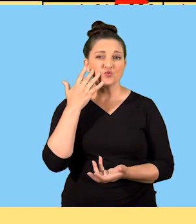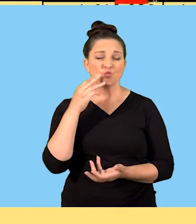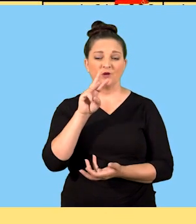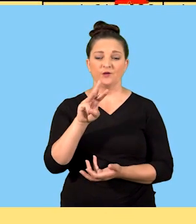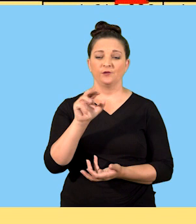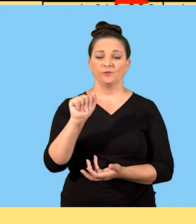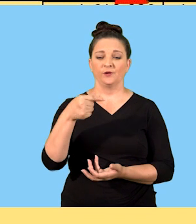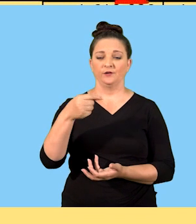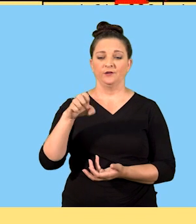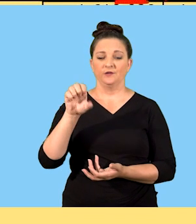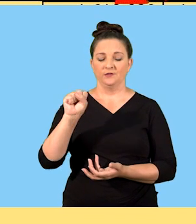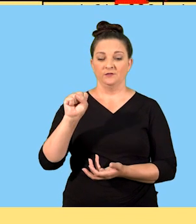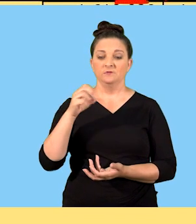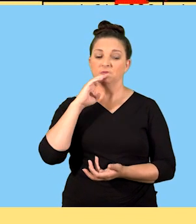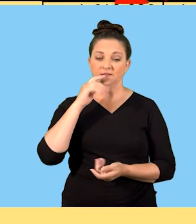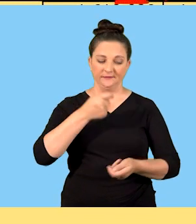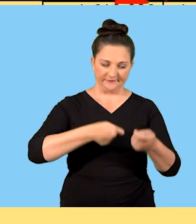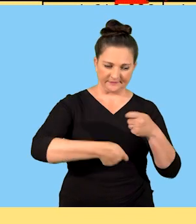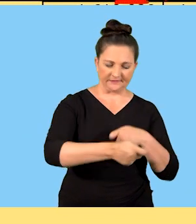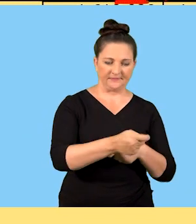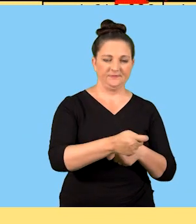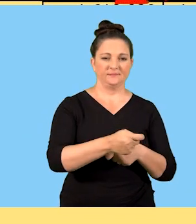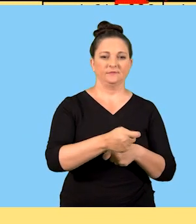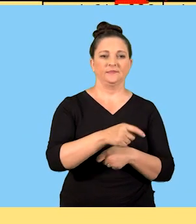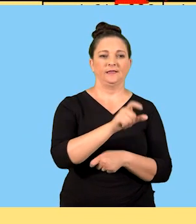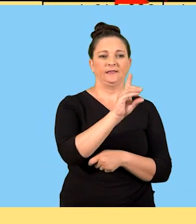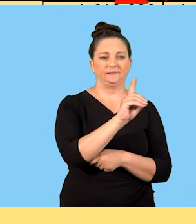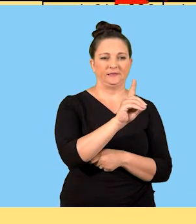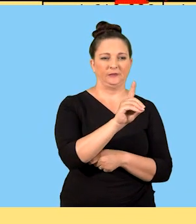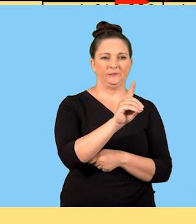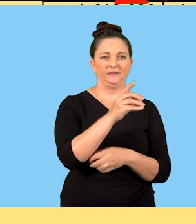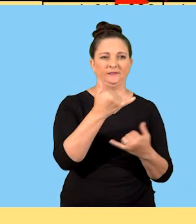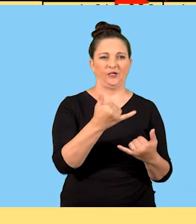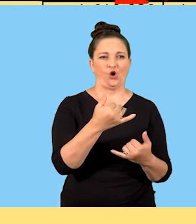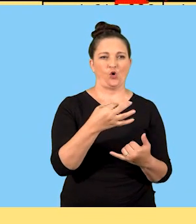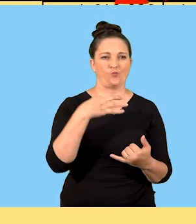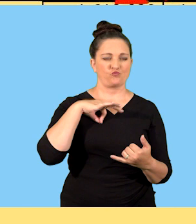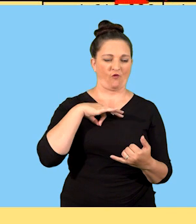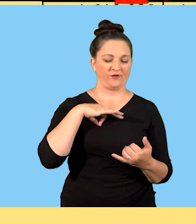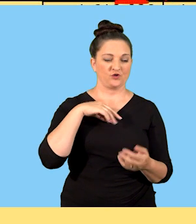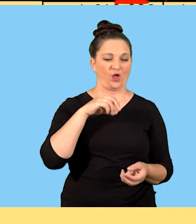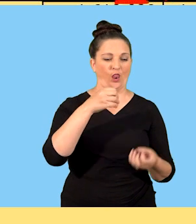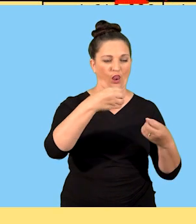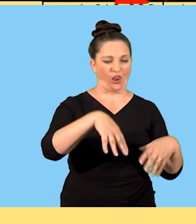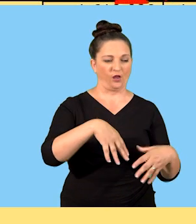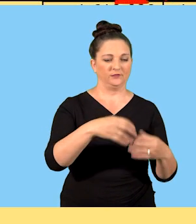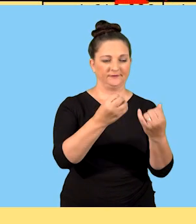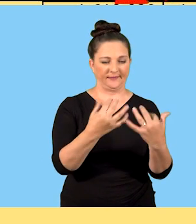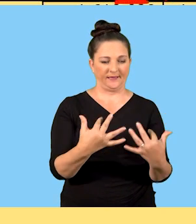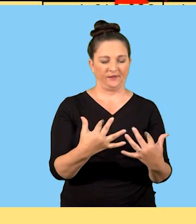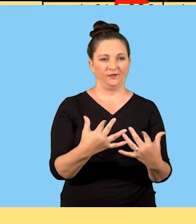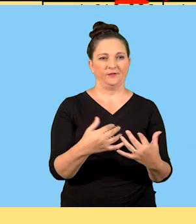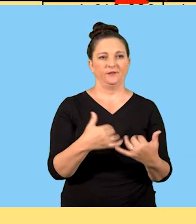you have wages, wages are an expense. So you come and you debit your wages in the profit and loss account. That